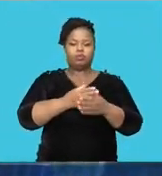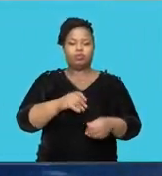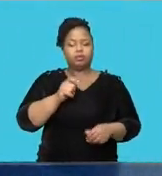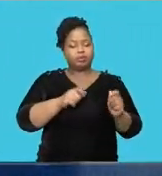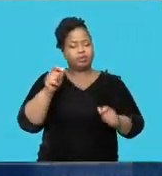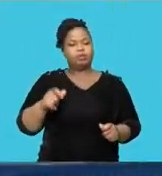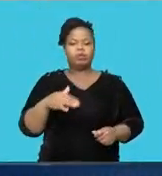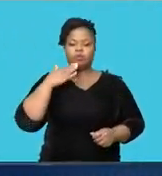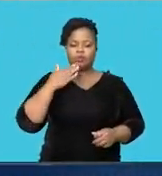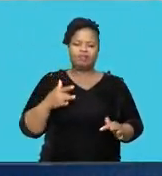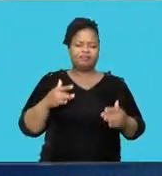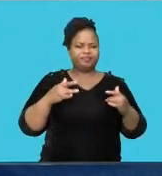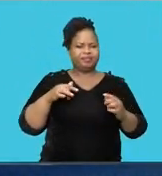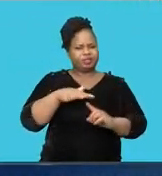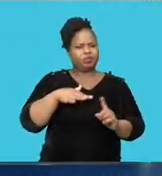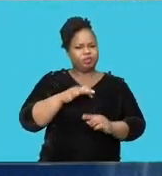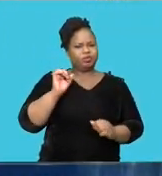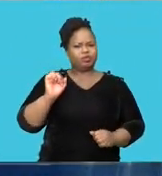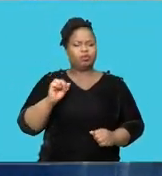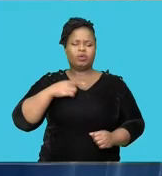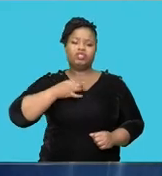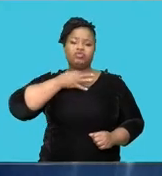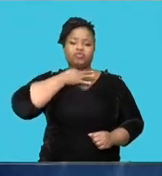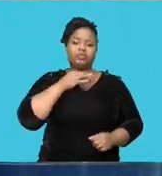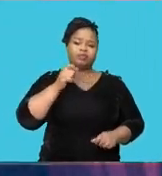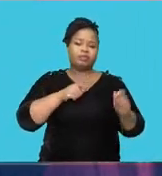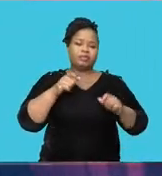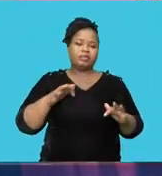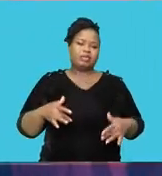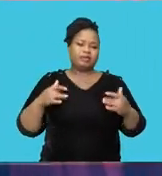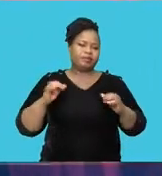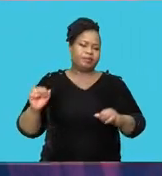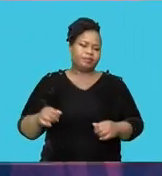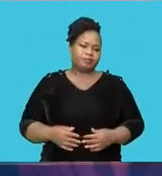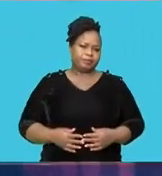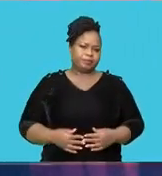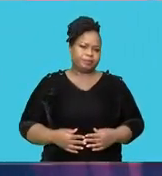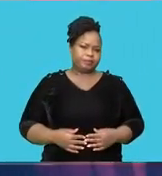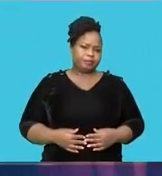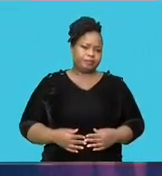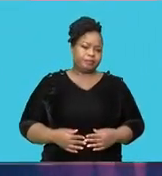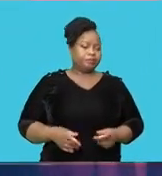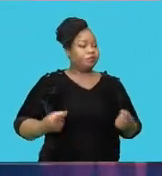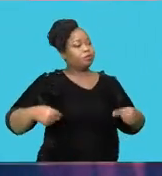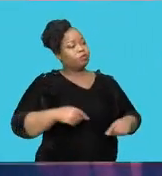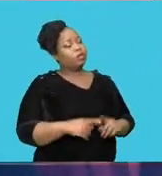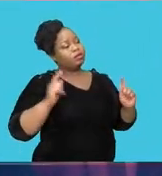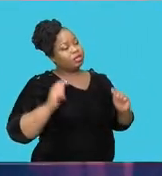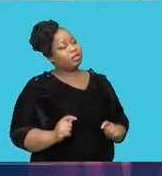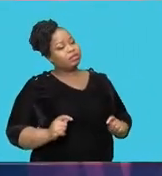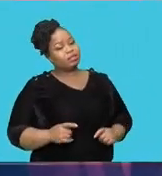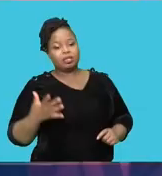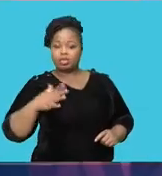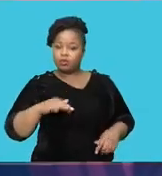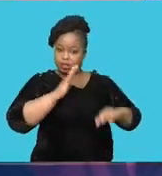ha maqulwana a hlolang mo a le kotsi gagolo mme a tlhoka le tsenegelo. We are tired of these things. I want this